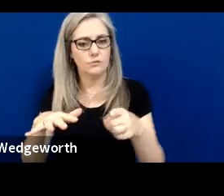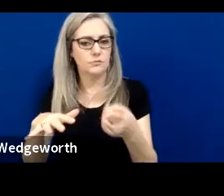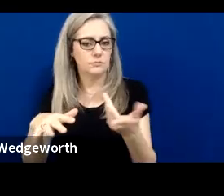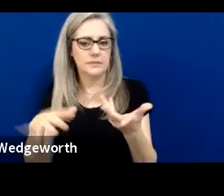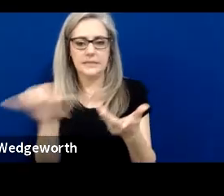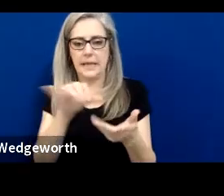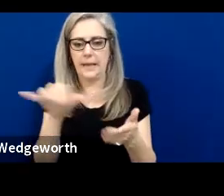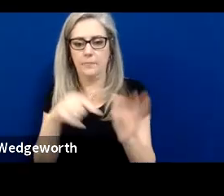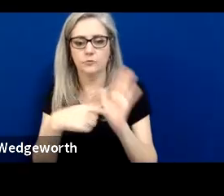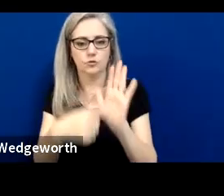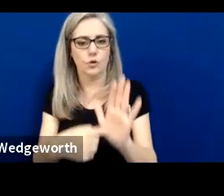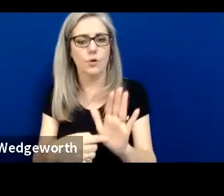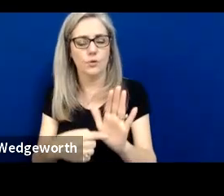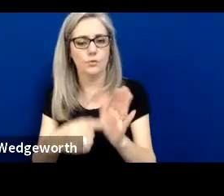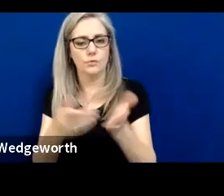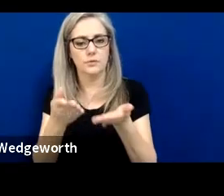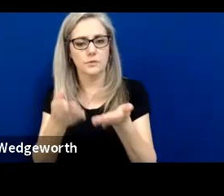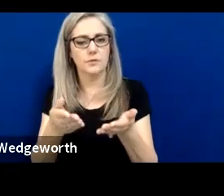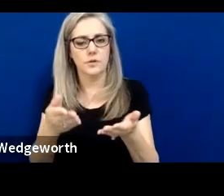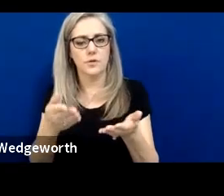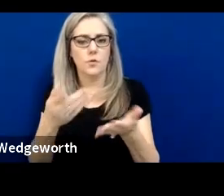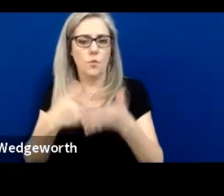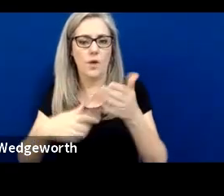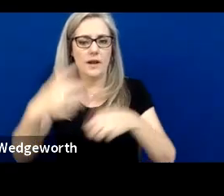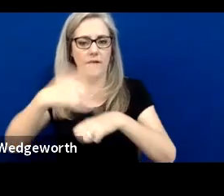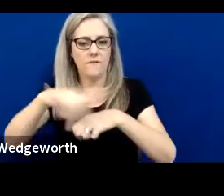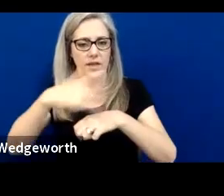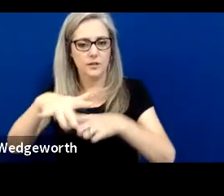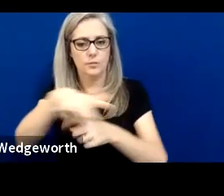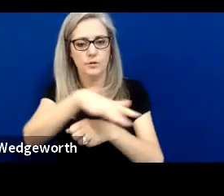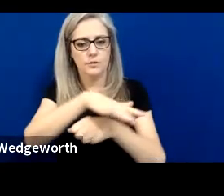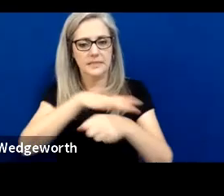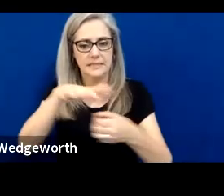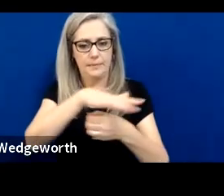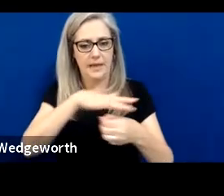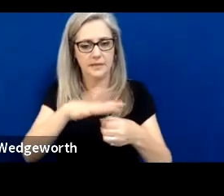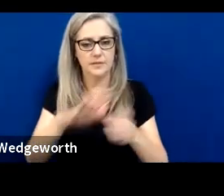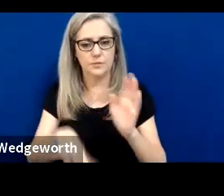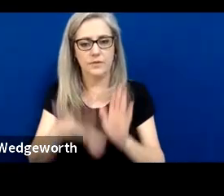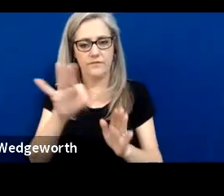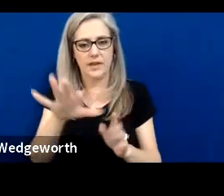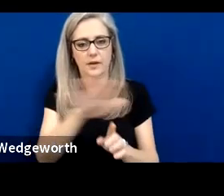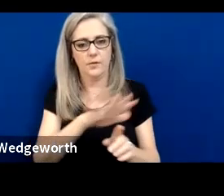again in kind of the available spaces that we found amongst the existing trees.